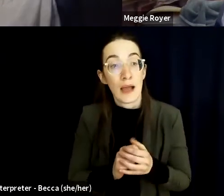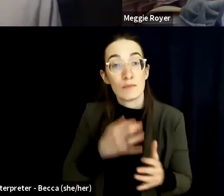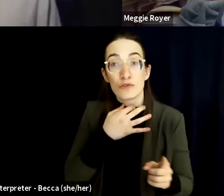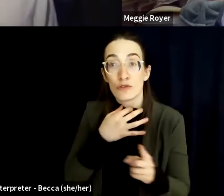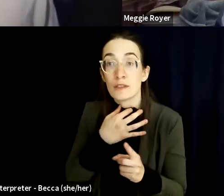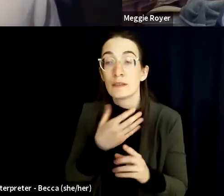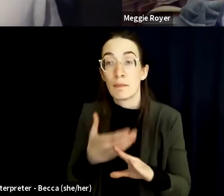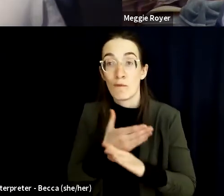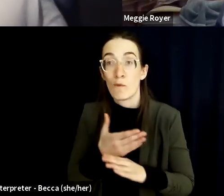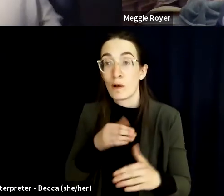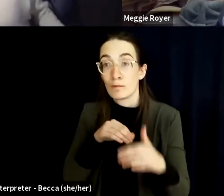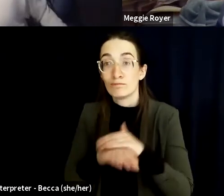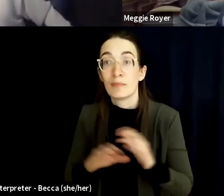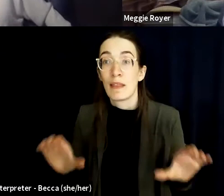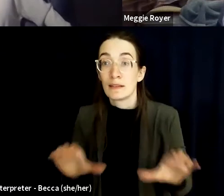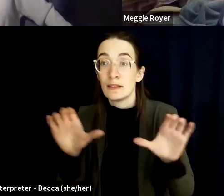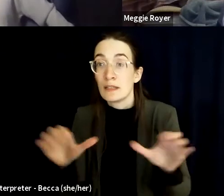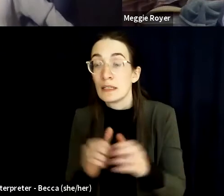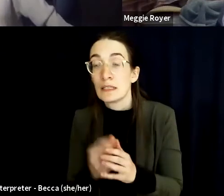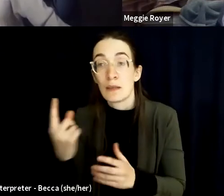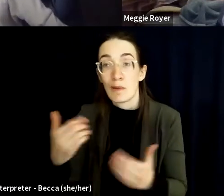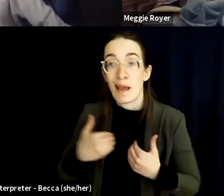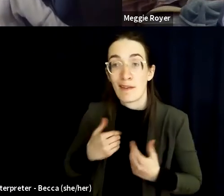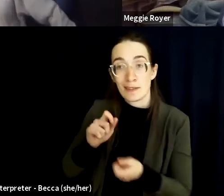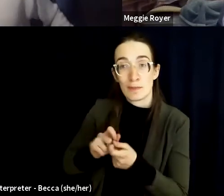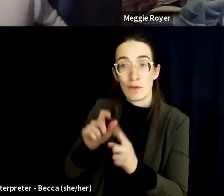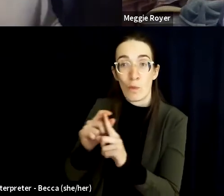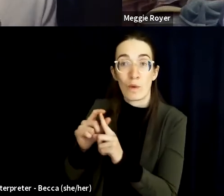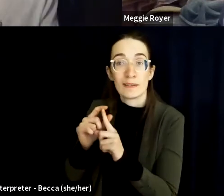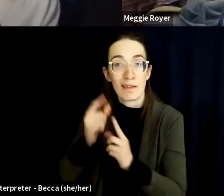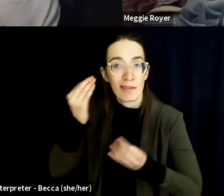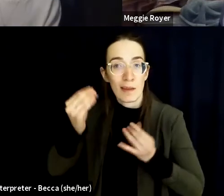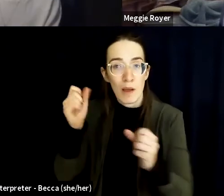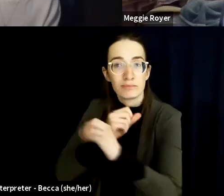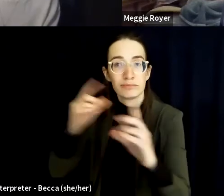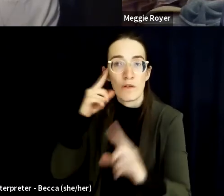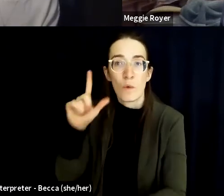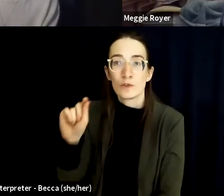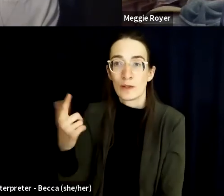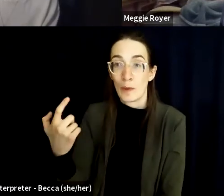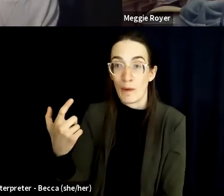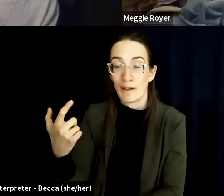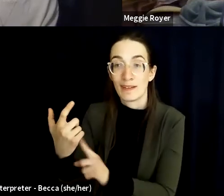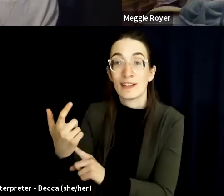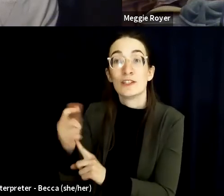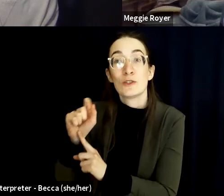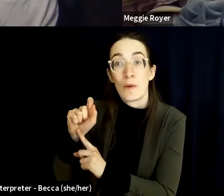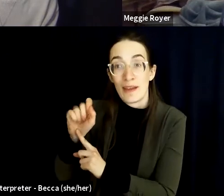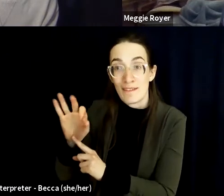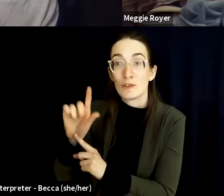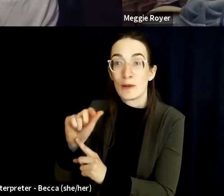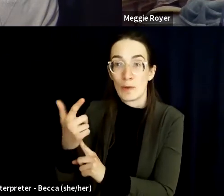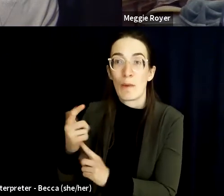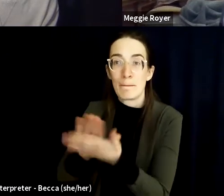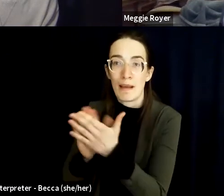activity, does someone have a specific word that they're keeping in mind for 2021? Like if 2021 could be a word, what word